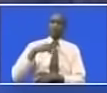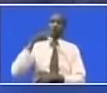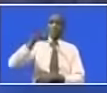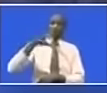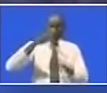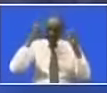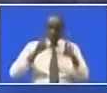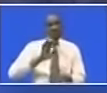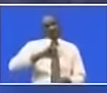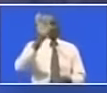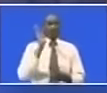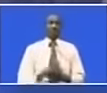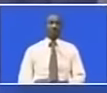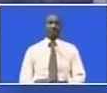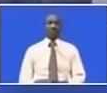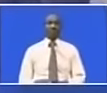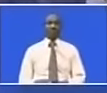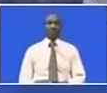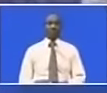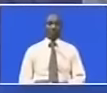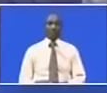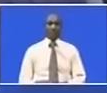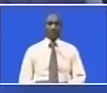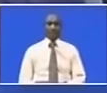make that decision.